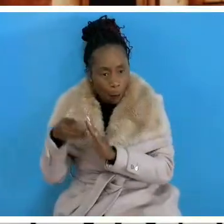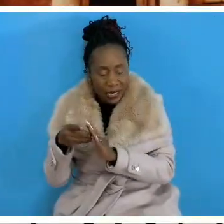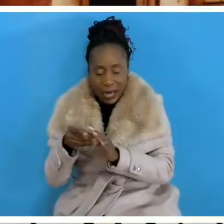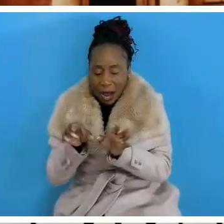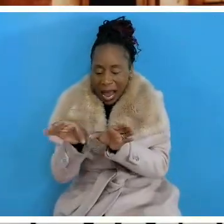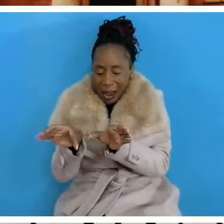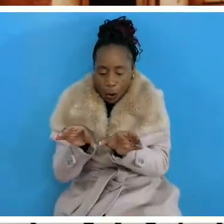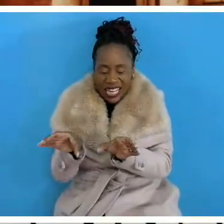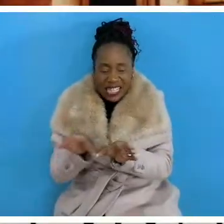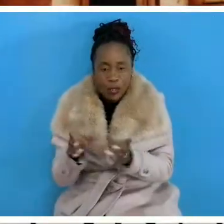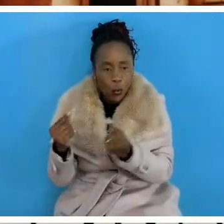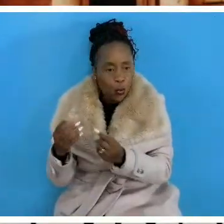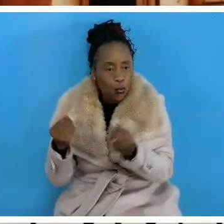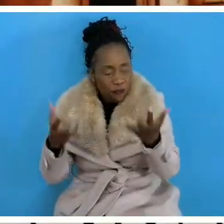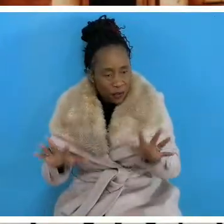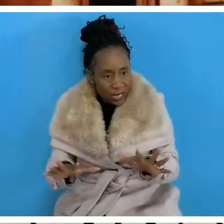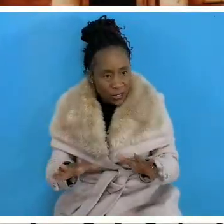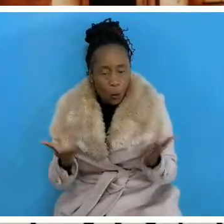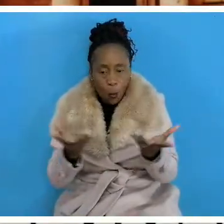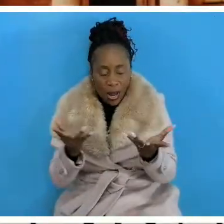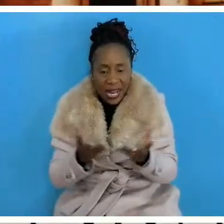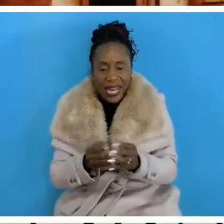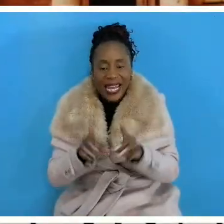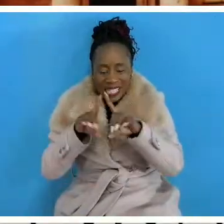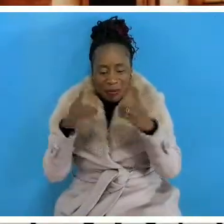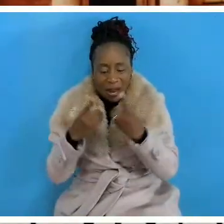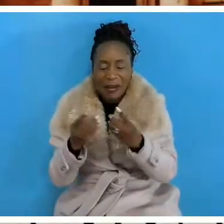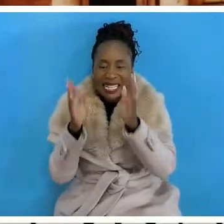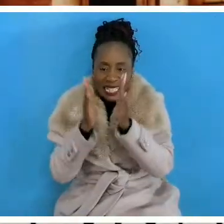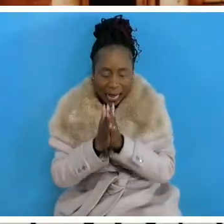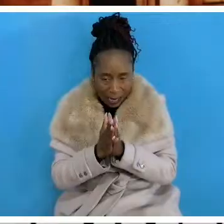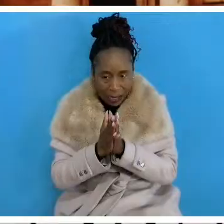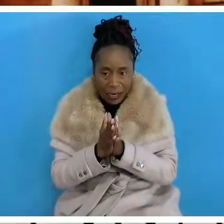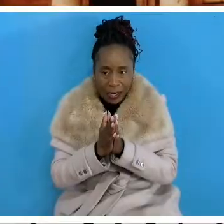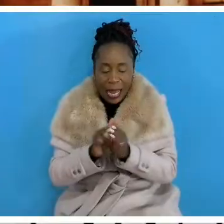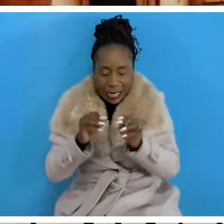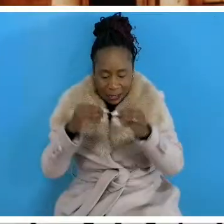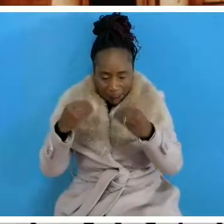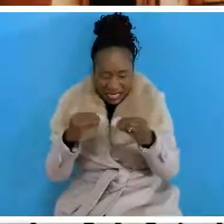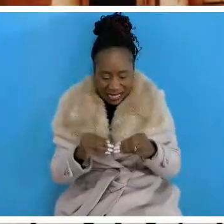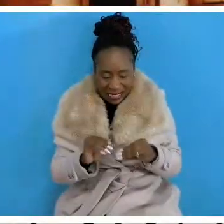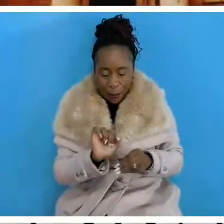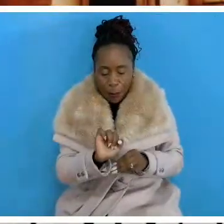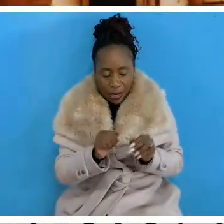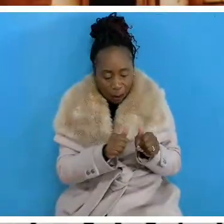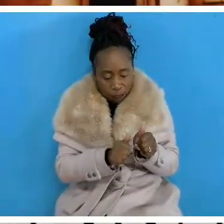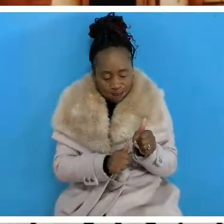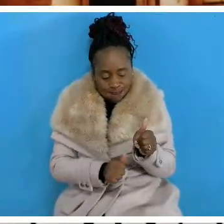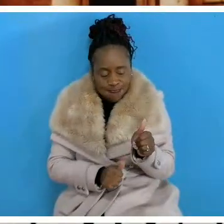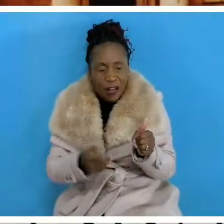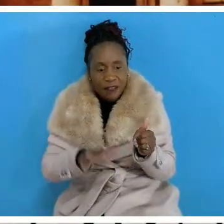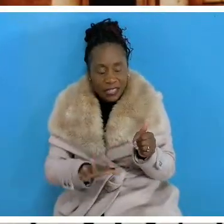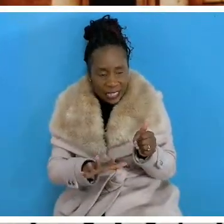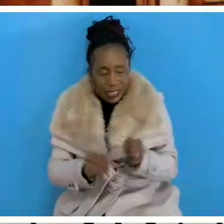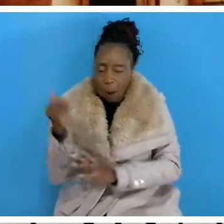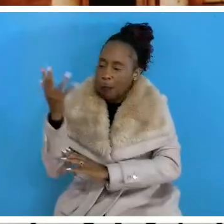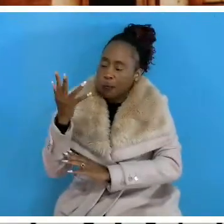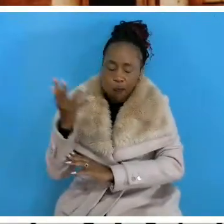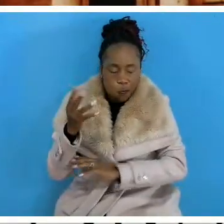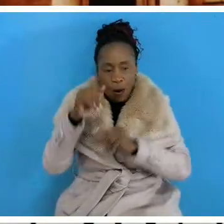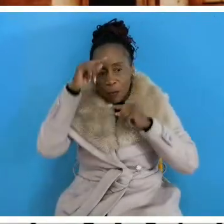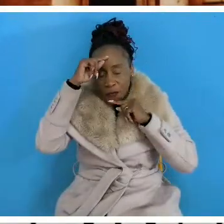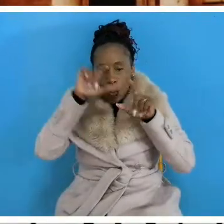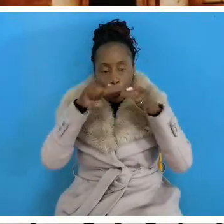done to the 10 departments and their entities. Presented to the portfolio committees, we